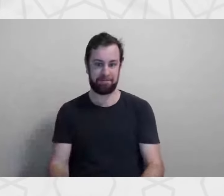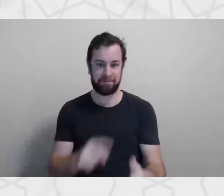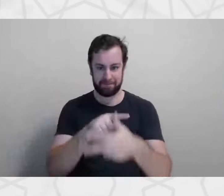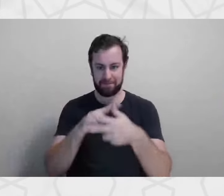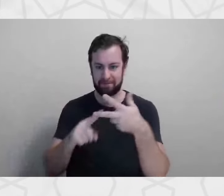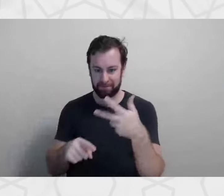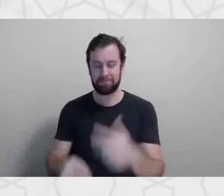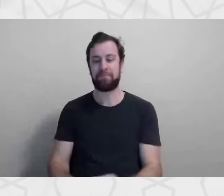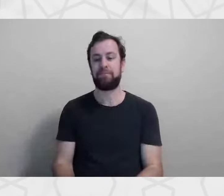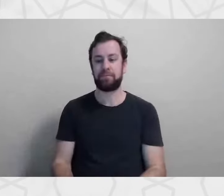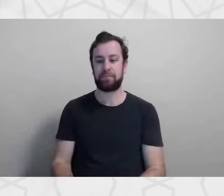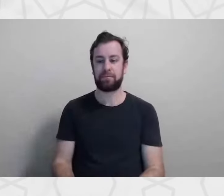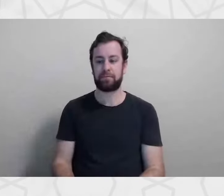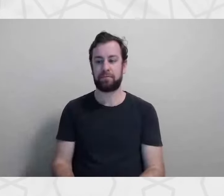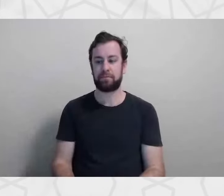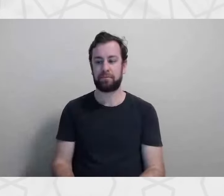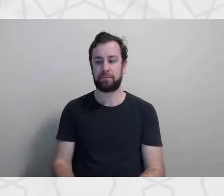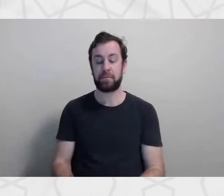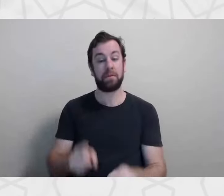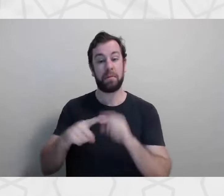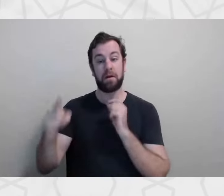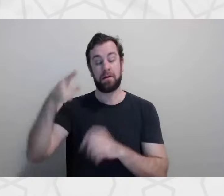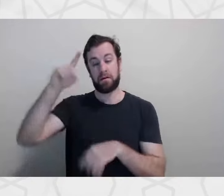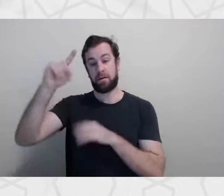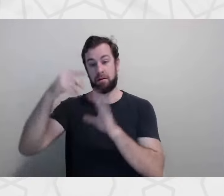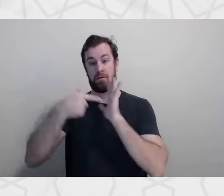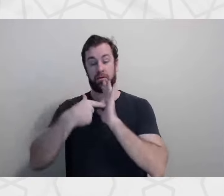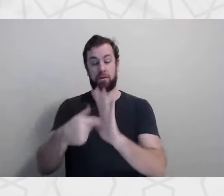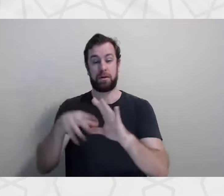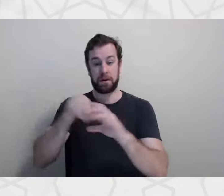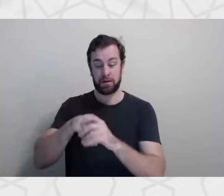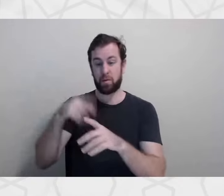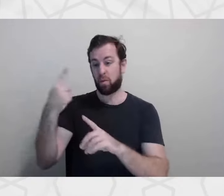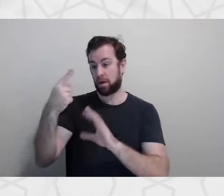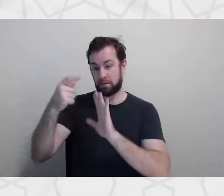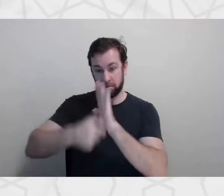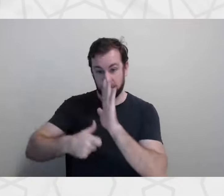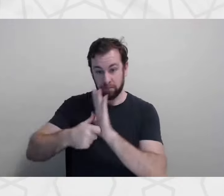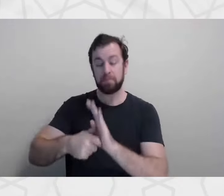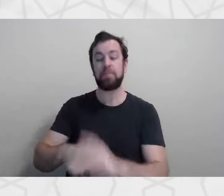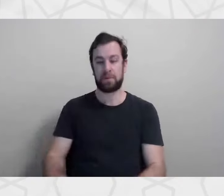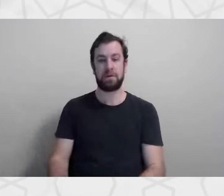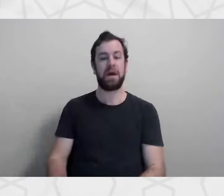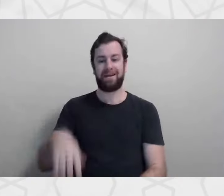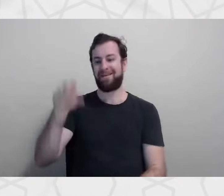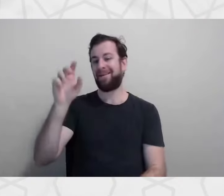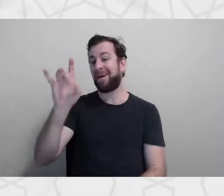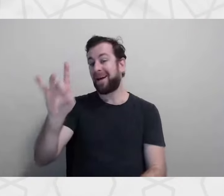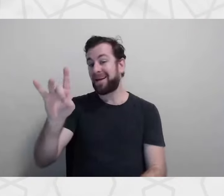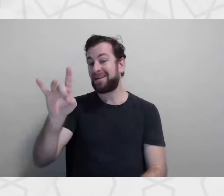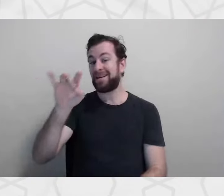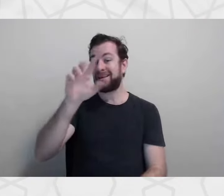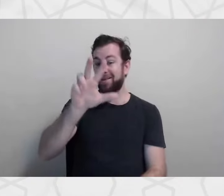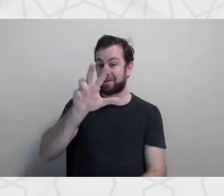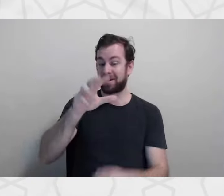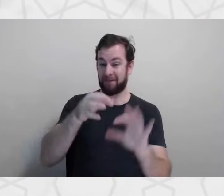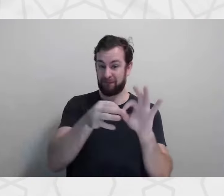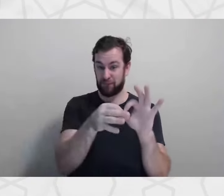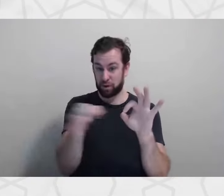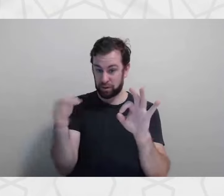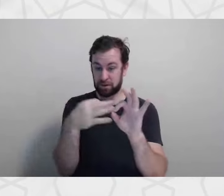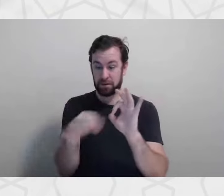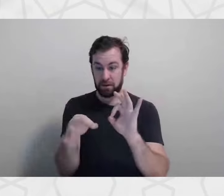Allah subhanahu wa ta'ala revealed in Surah Ali Imran at least 83 verses to clear up